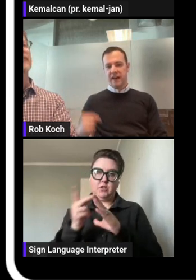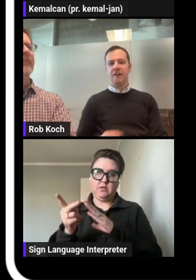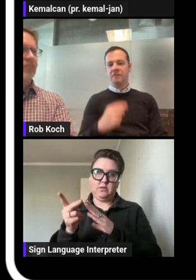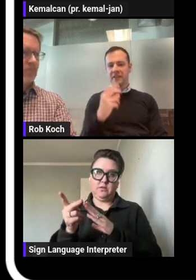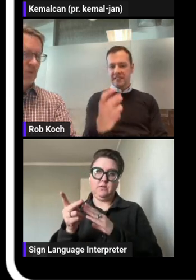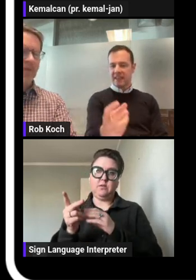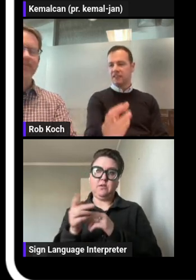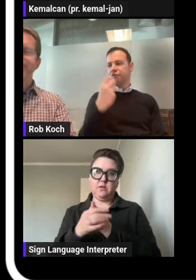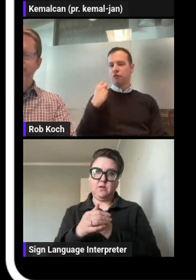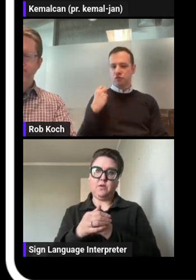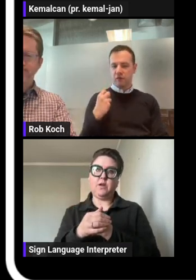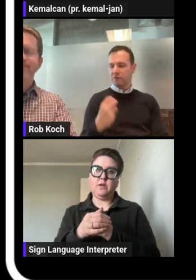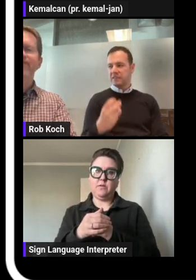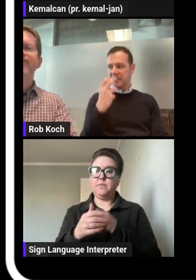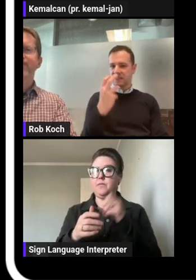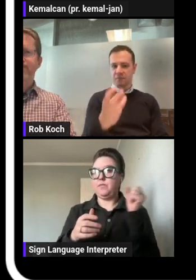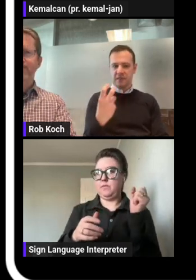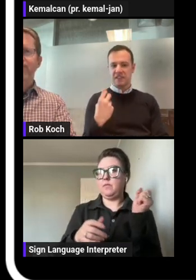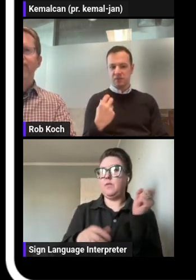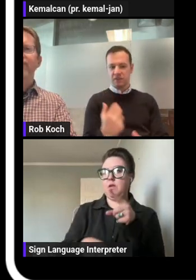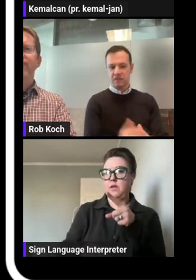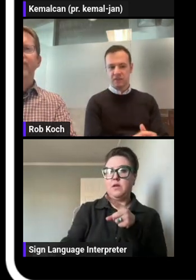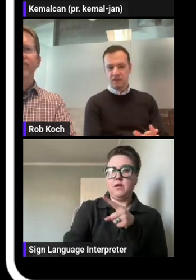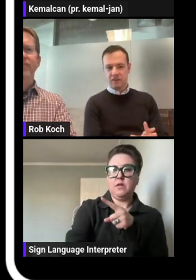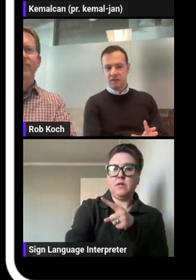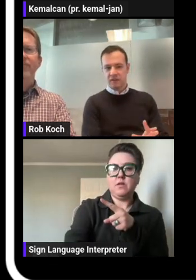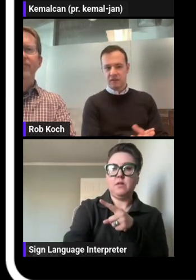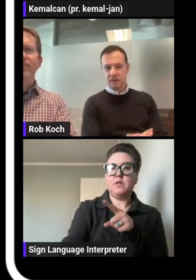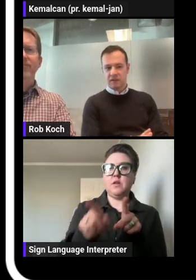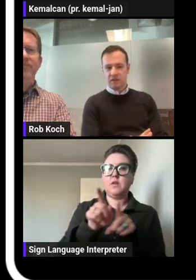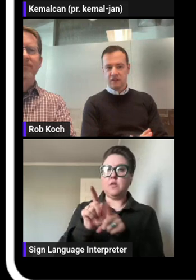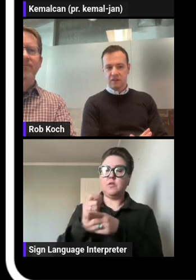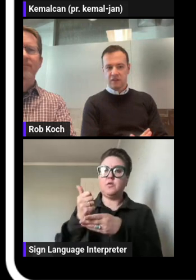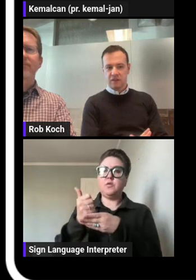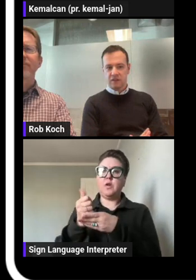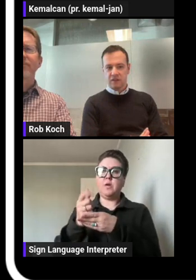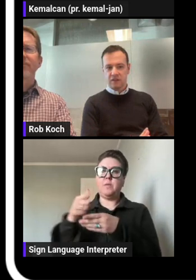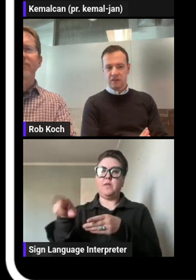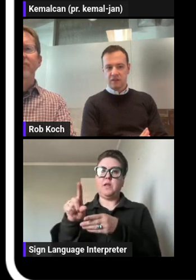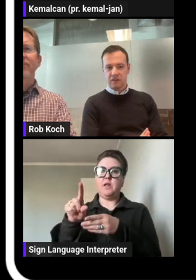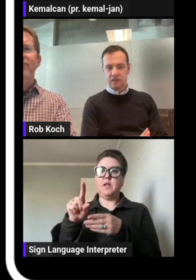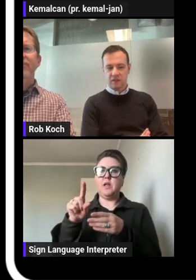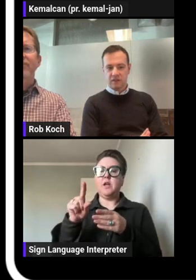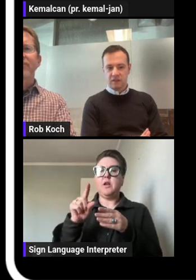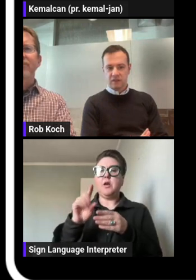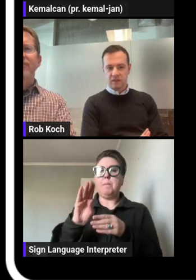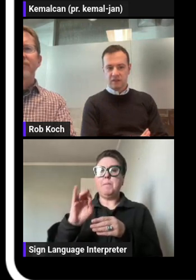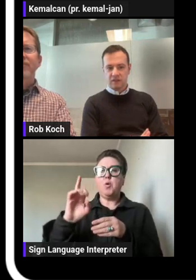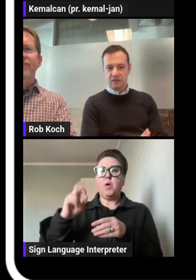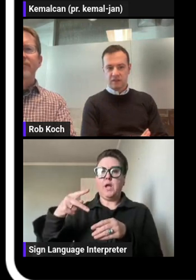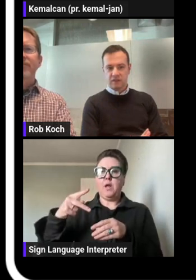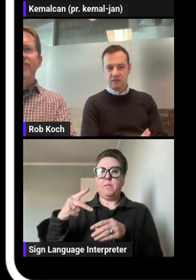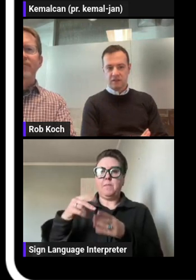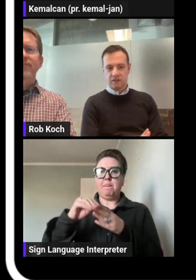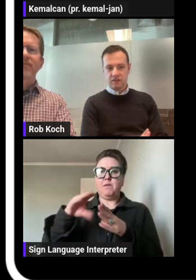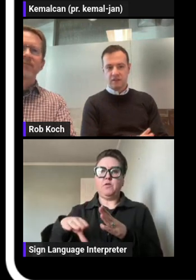predictions. And we first just to help the boot campers there. 26 because there's 26 letters, and